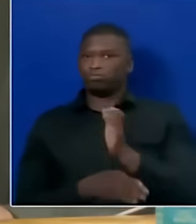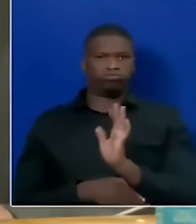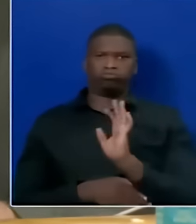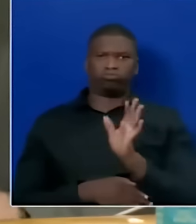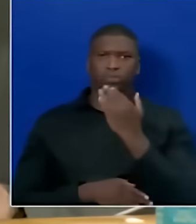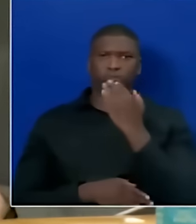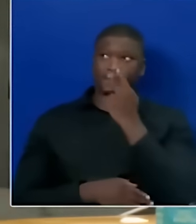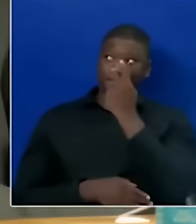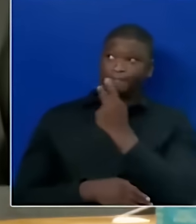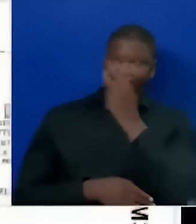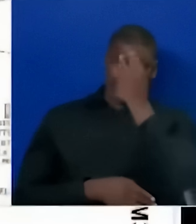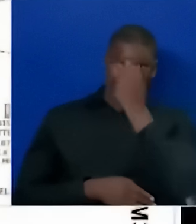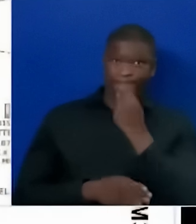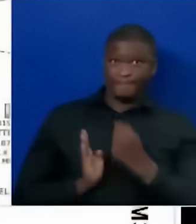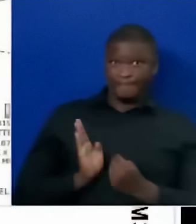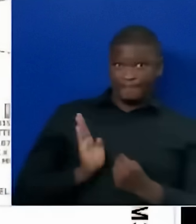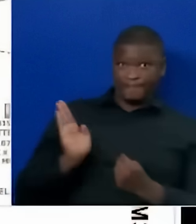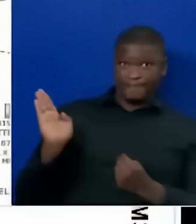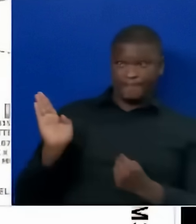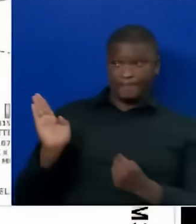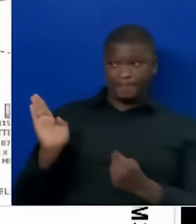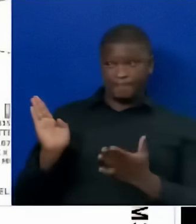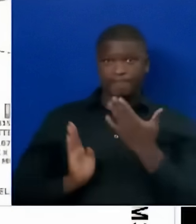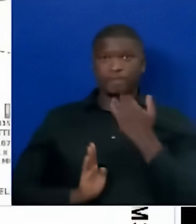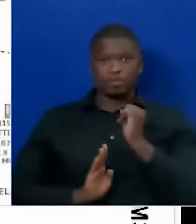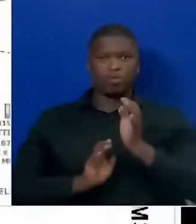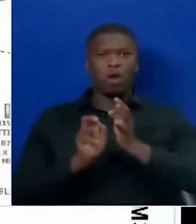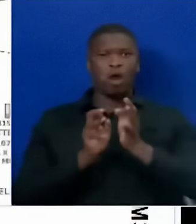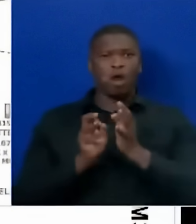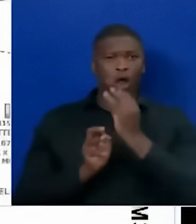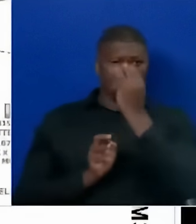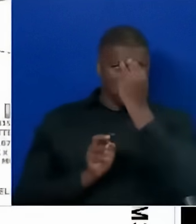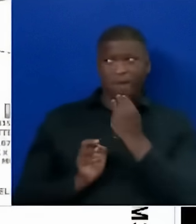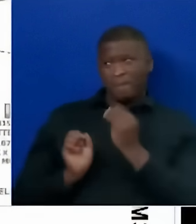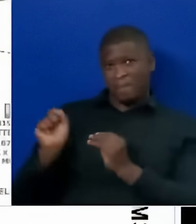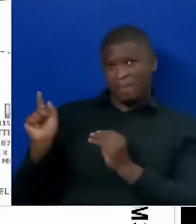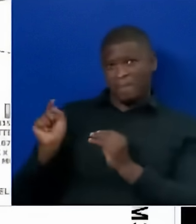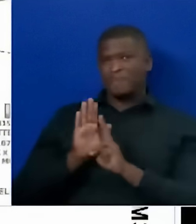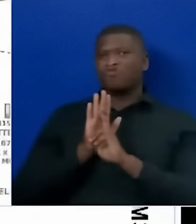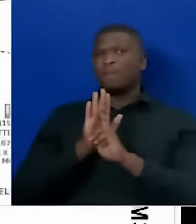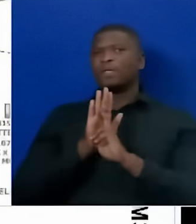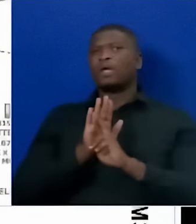you describe to the Commission what this infographic represents?